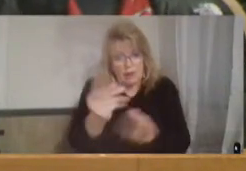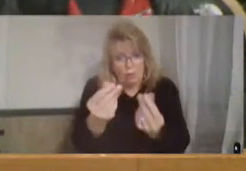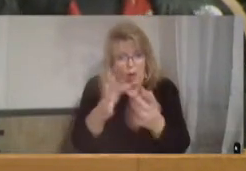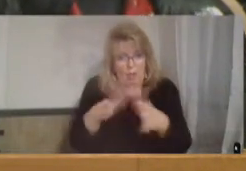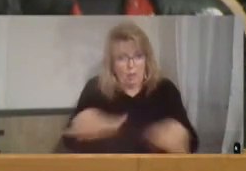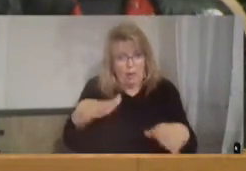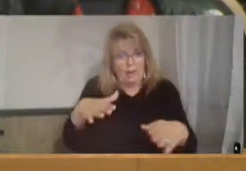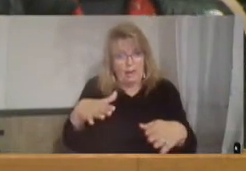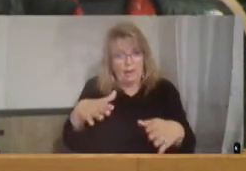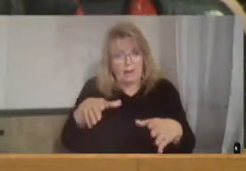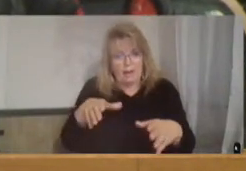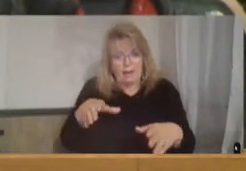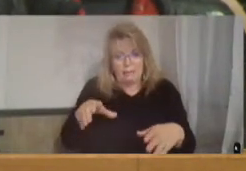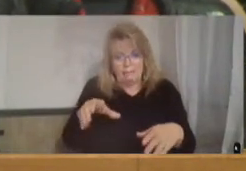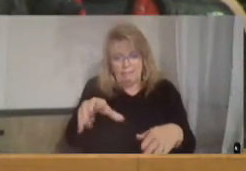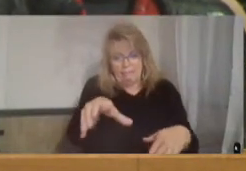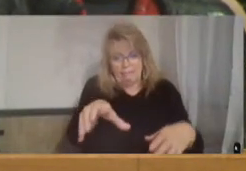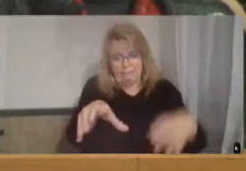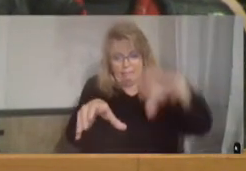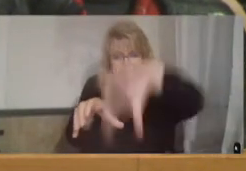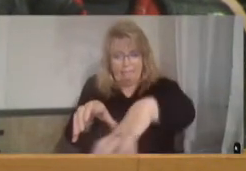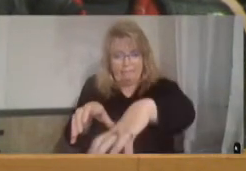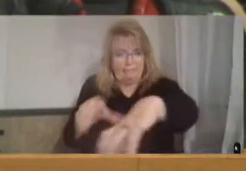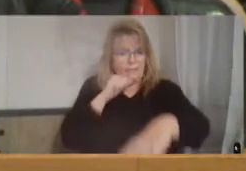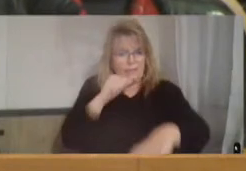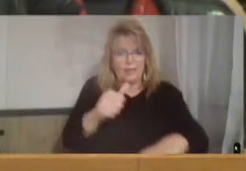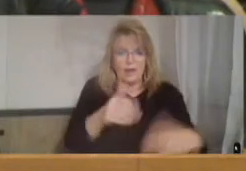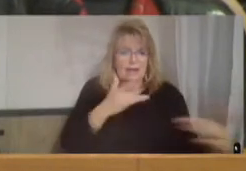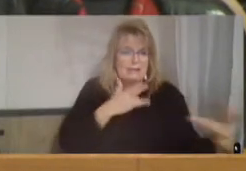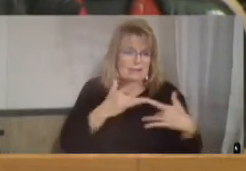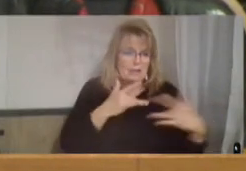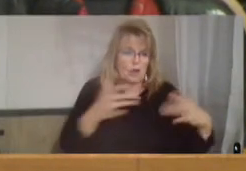are not technically considered an adjoining parcel at that point.